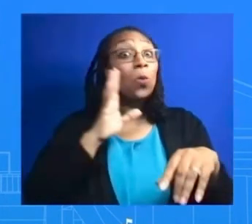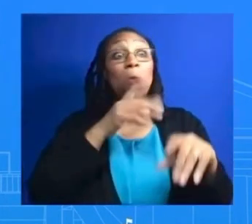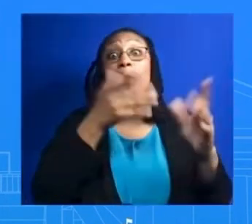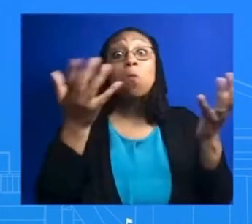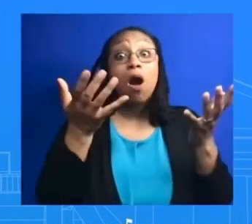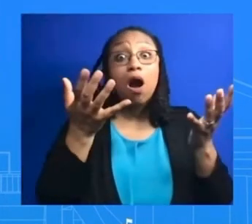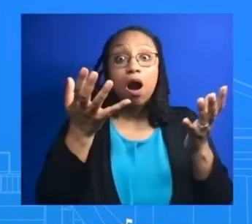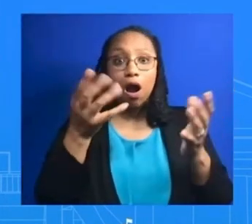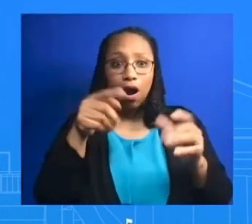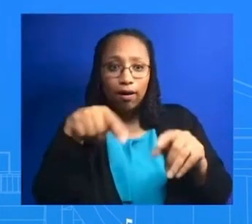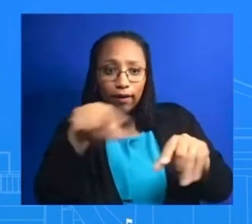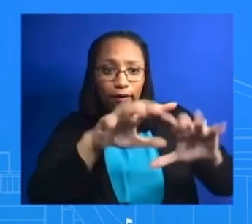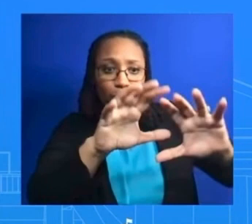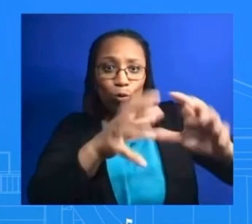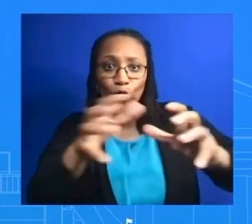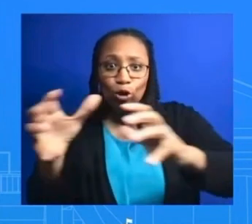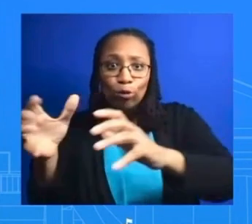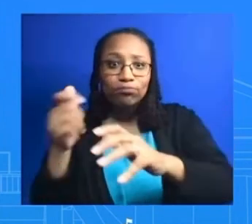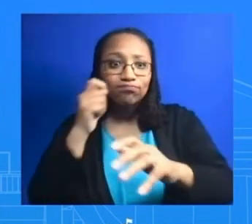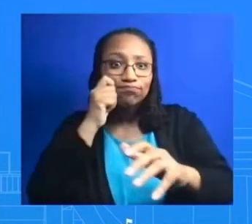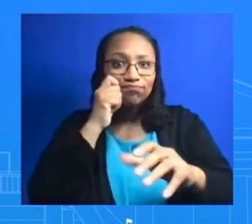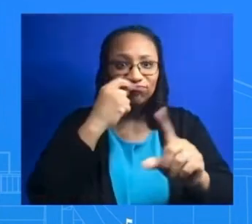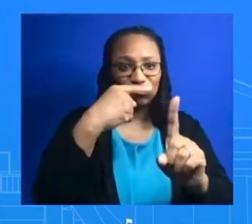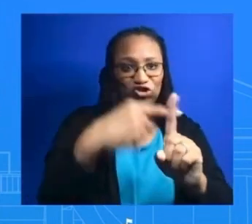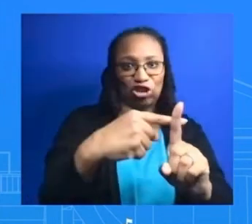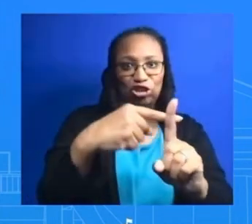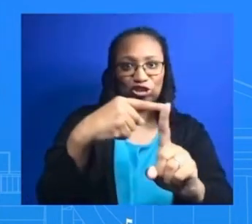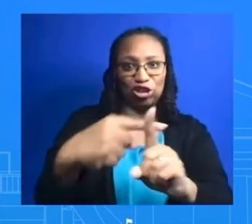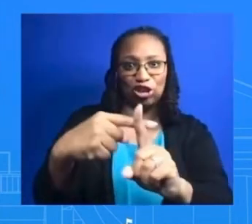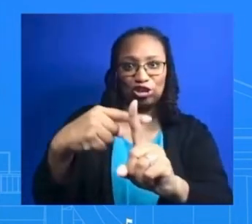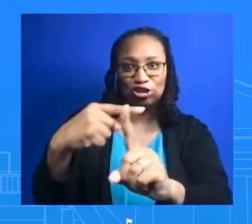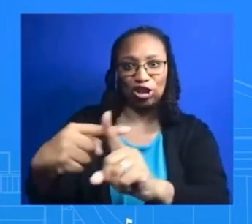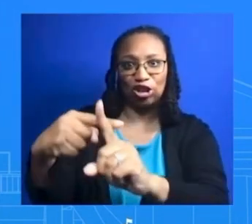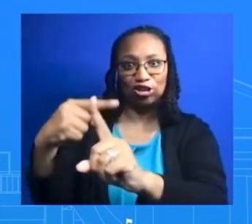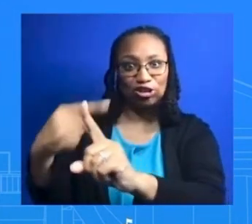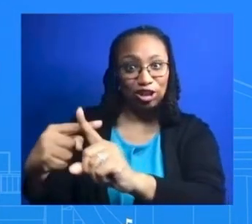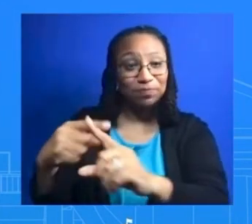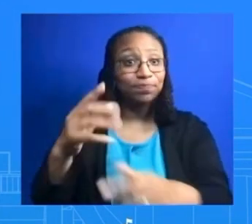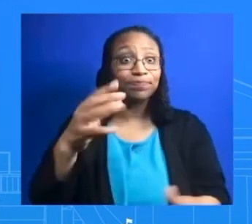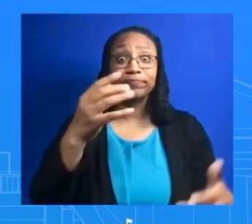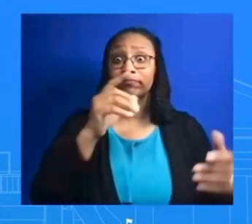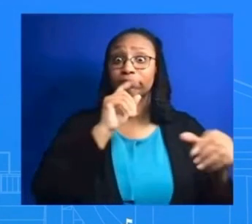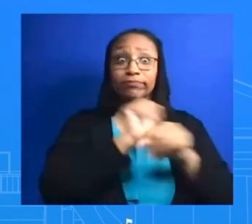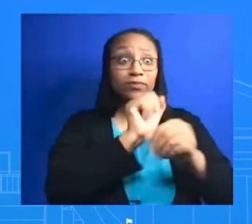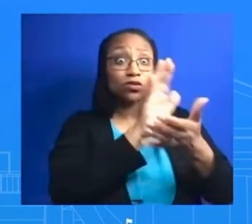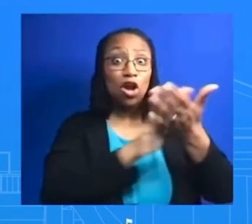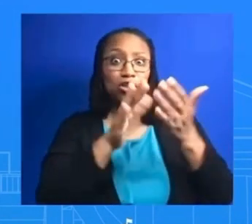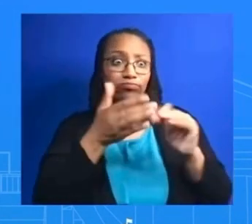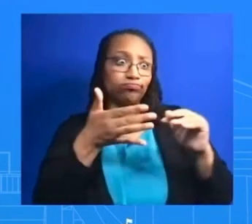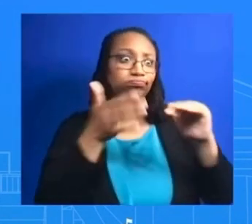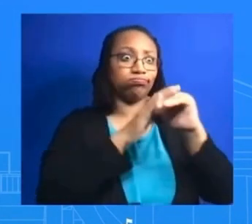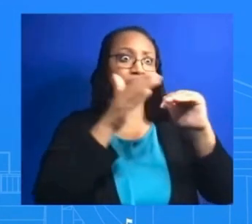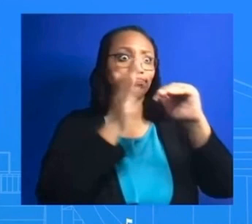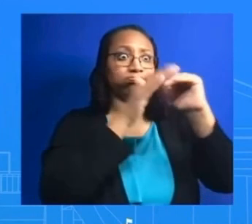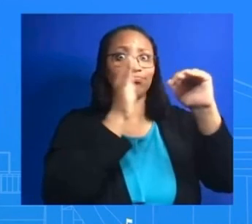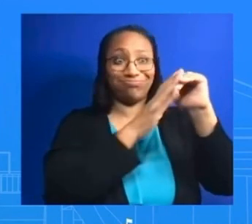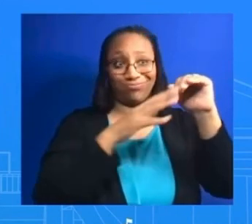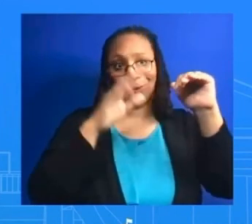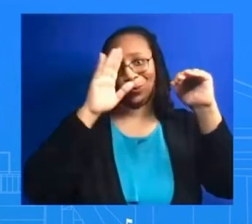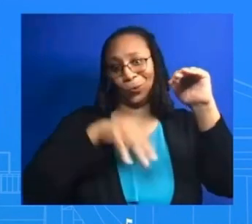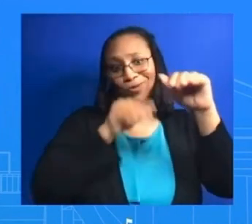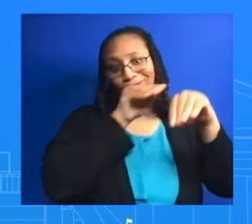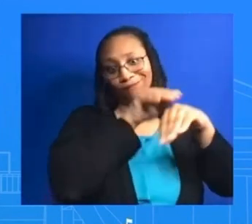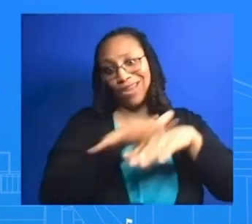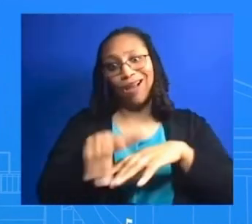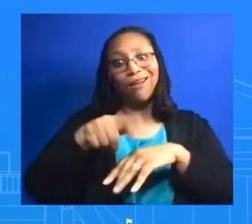are charging the most and delivering the worst results. I think other reforms are necessary. The president's willing to work with Congress to